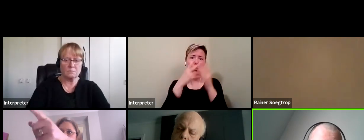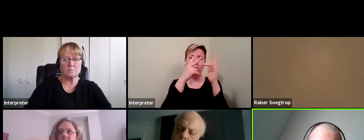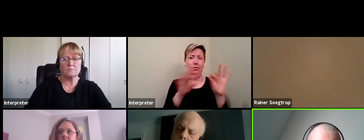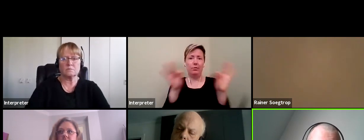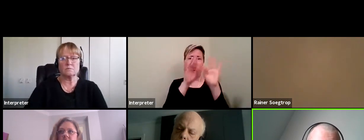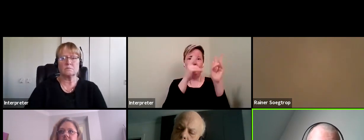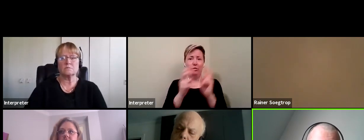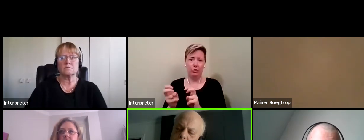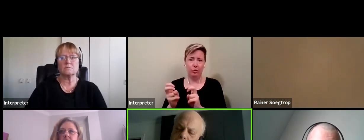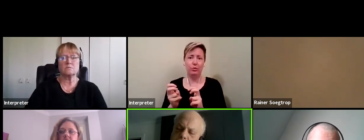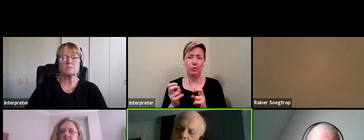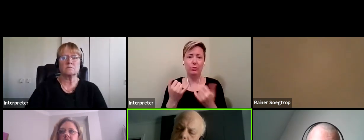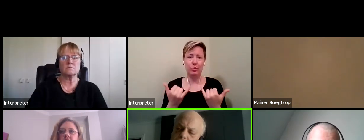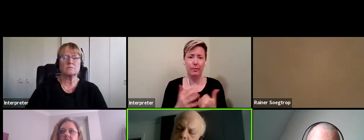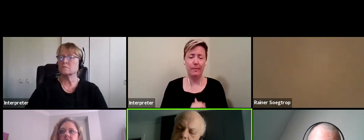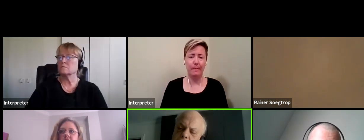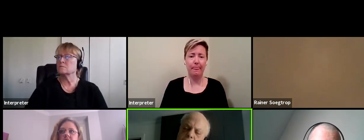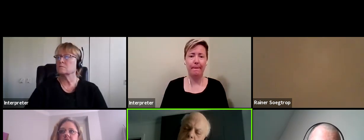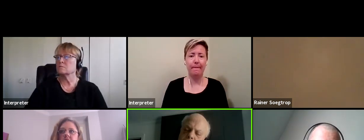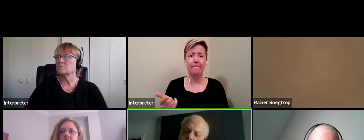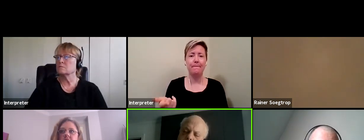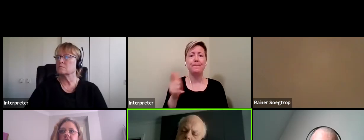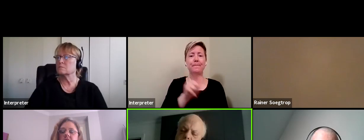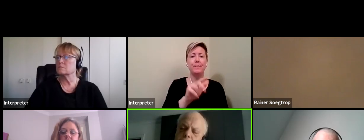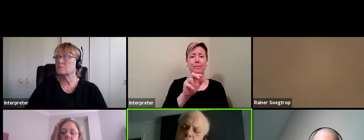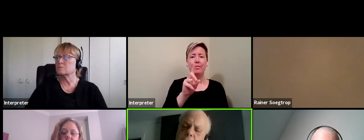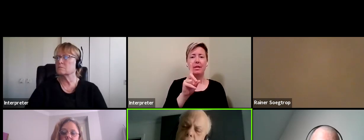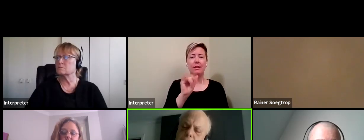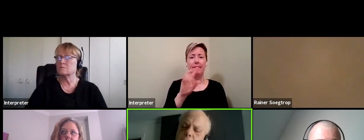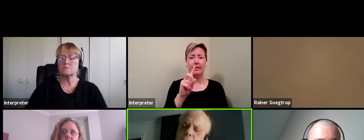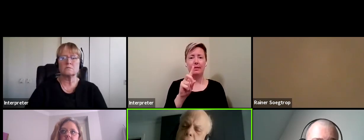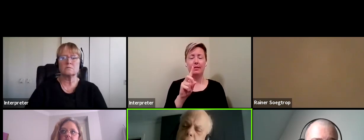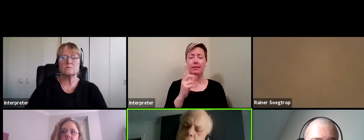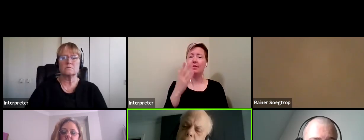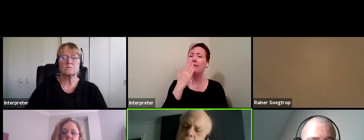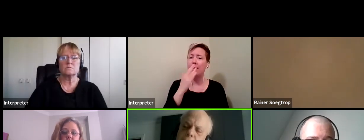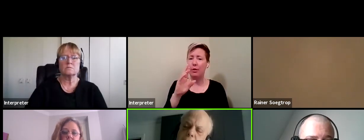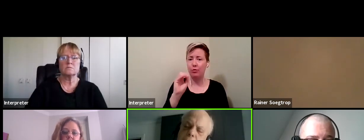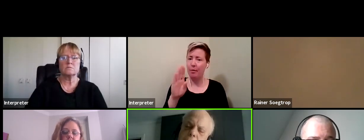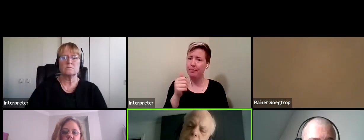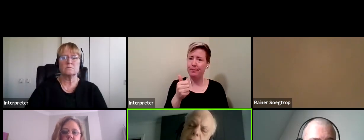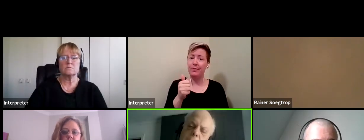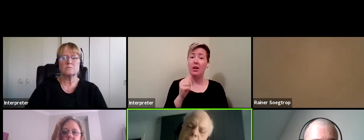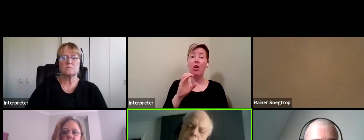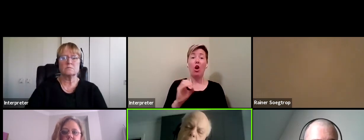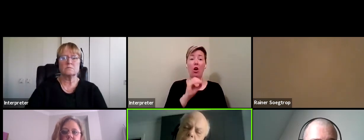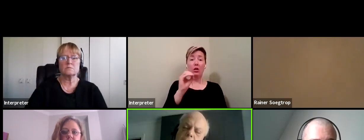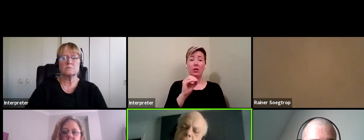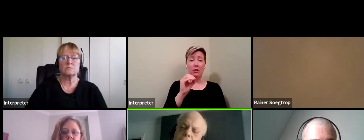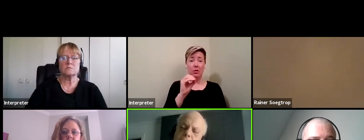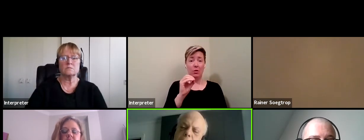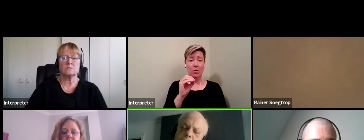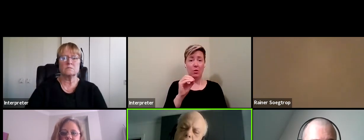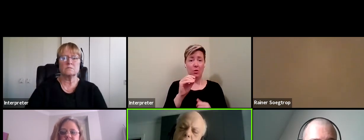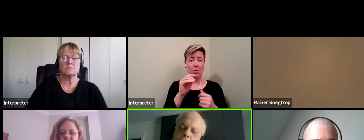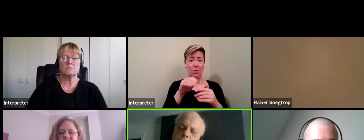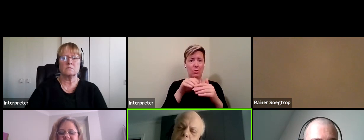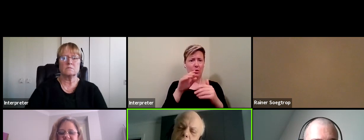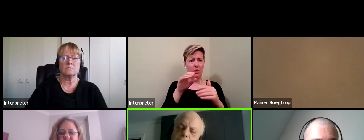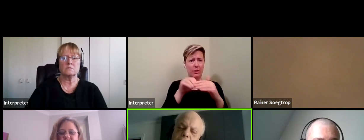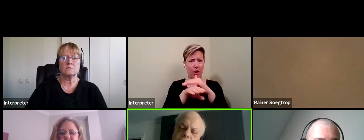you very much. Hey, Rob, thank you very much. And if I can, Ontario Autism Coalition is also a signatory of that open letter, just so people are